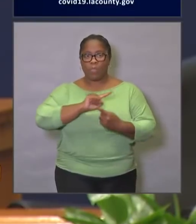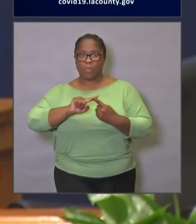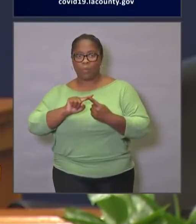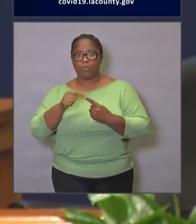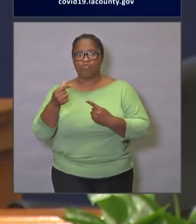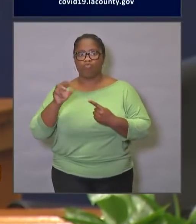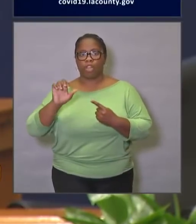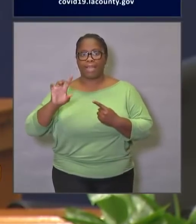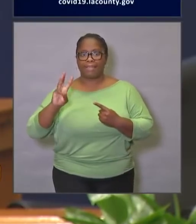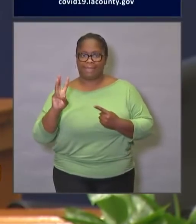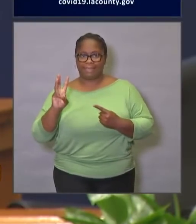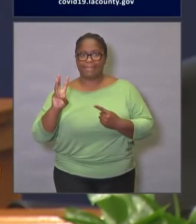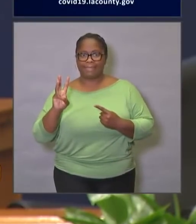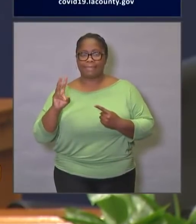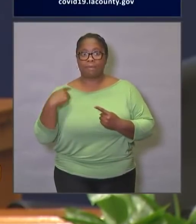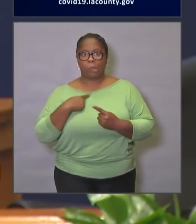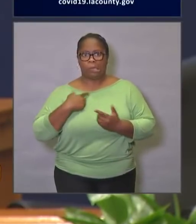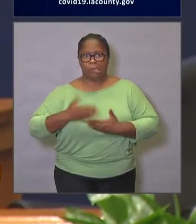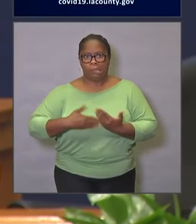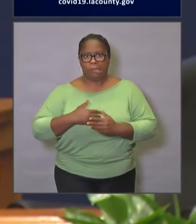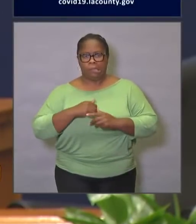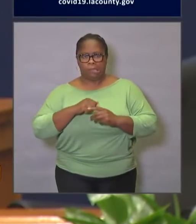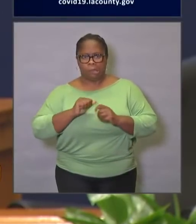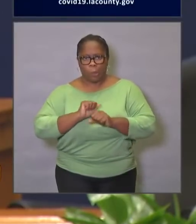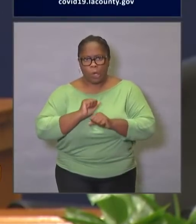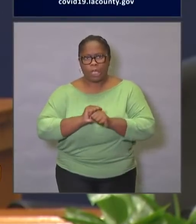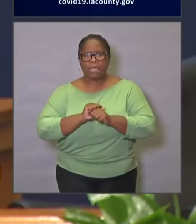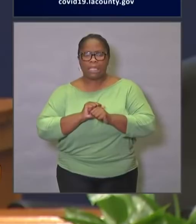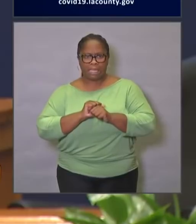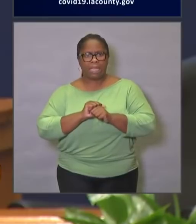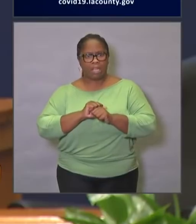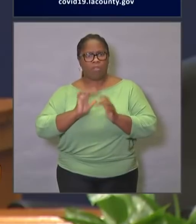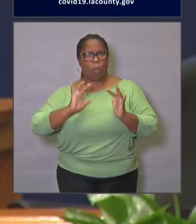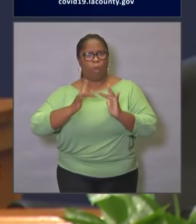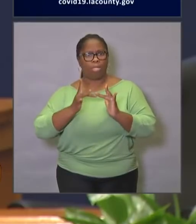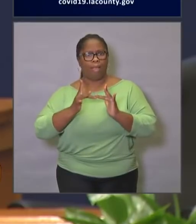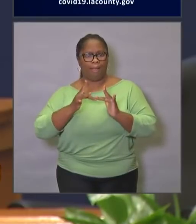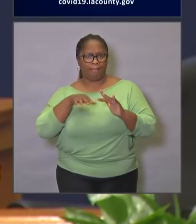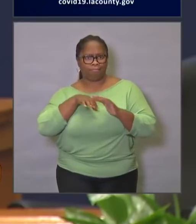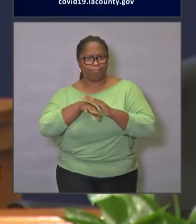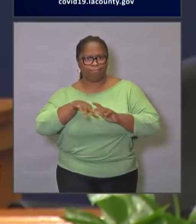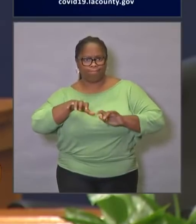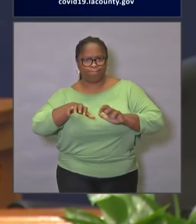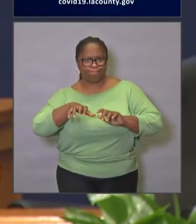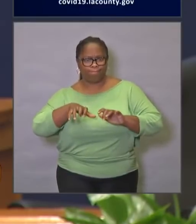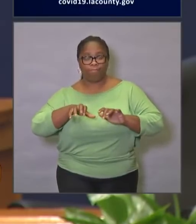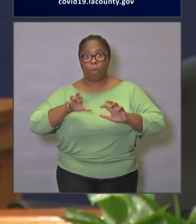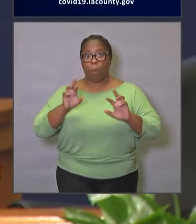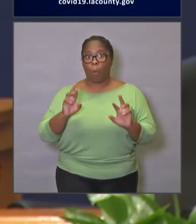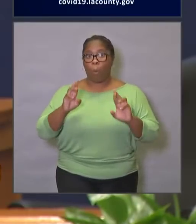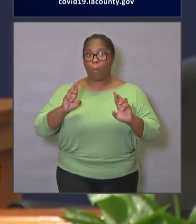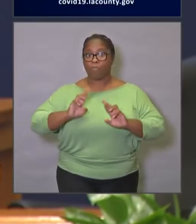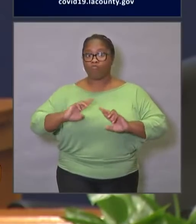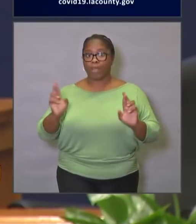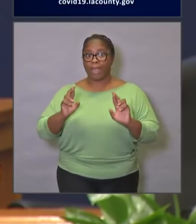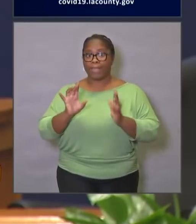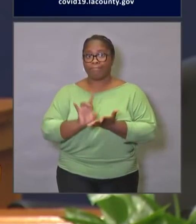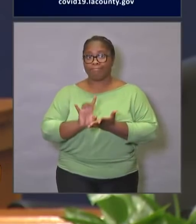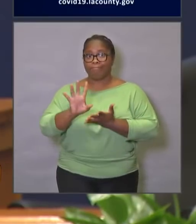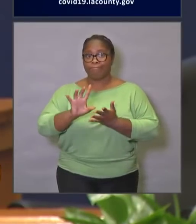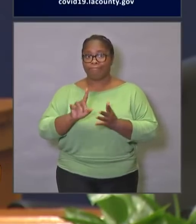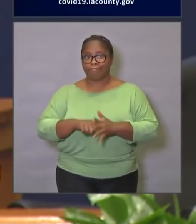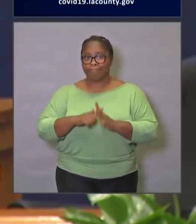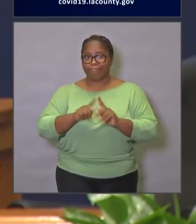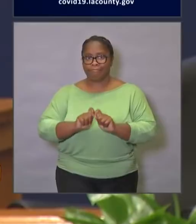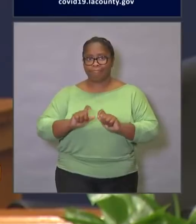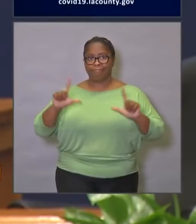application process, and we hope to have it launched by the end of this week. In order to apply, we'll